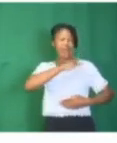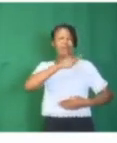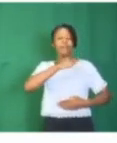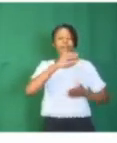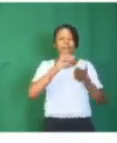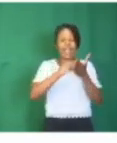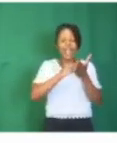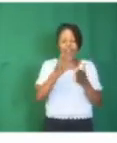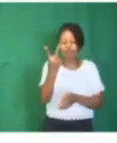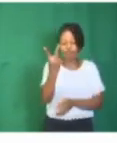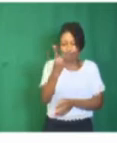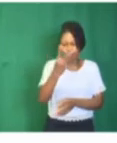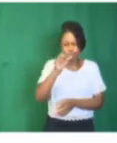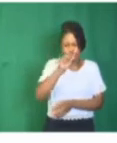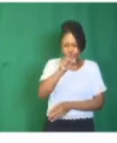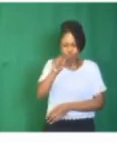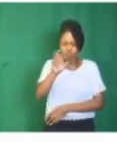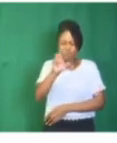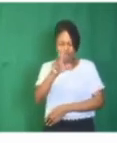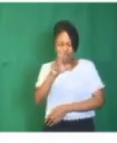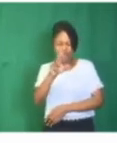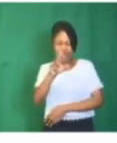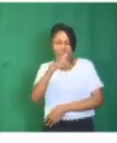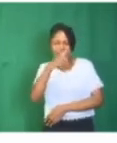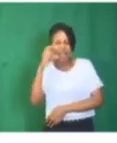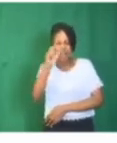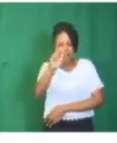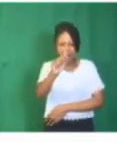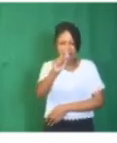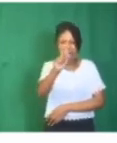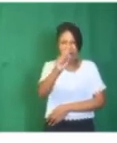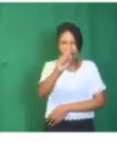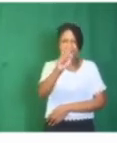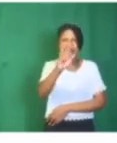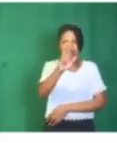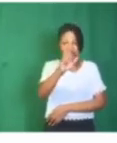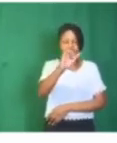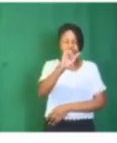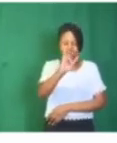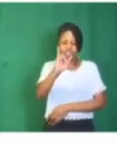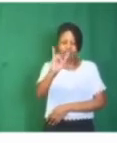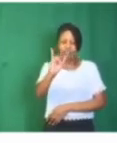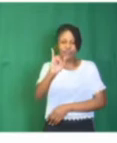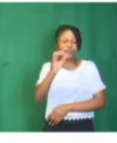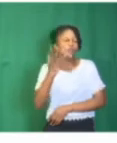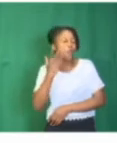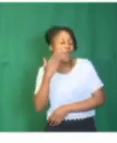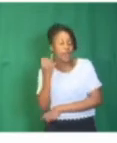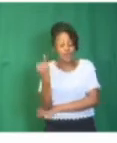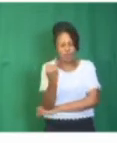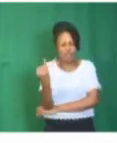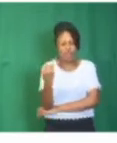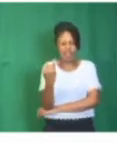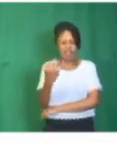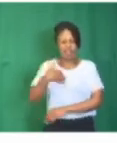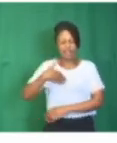red dots. Those are called the atria in plural, but when it is just one, we say this one here is